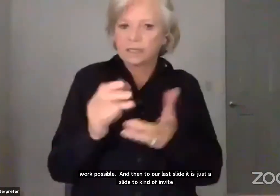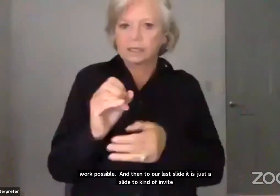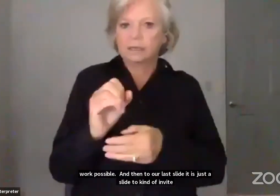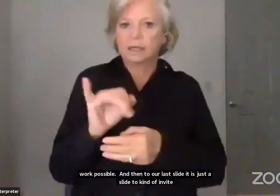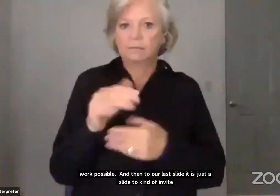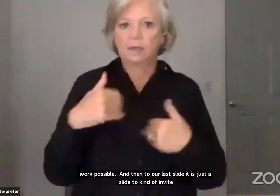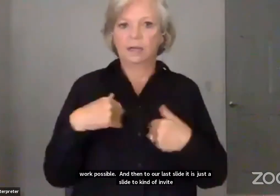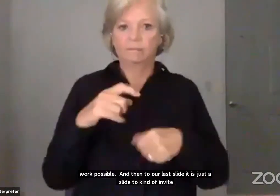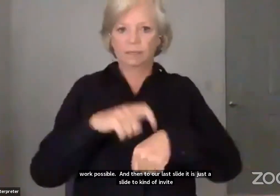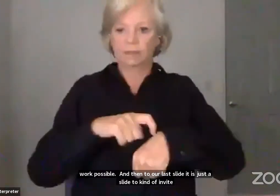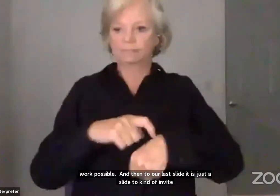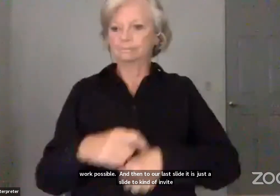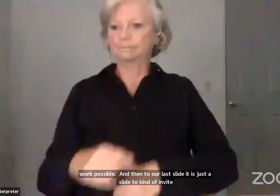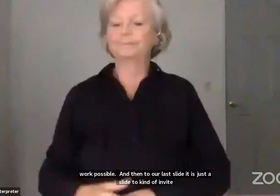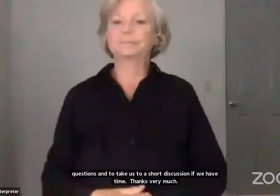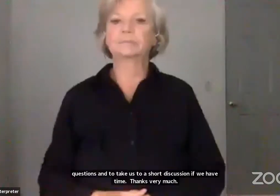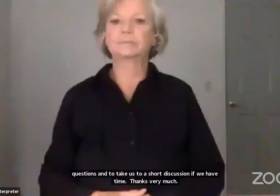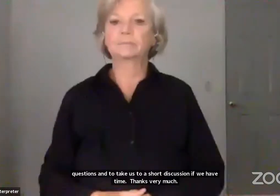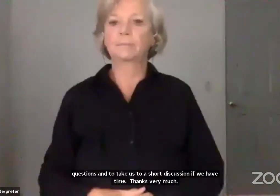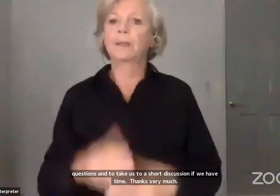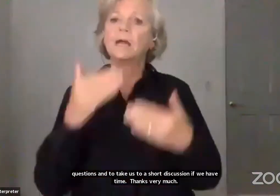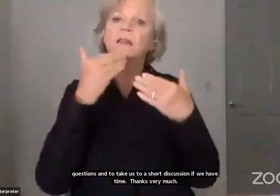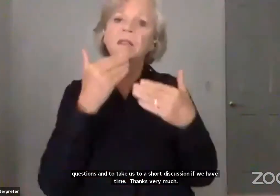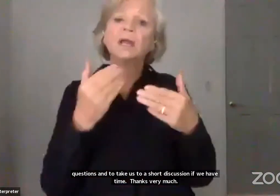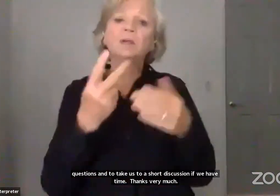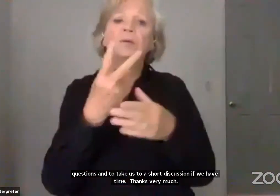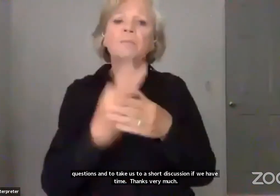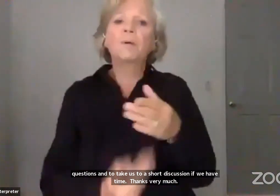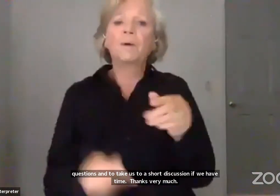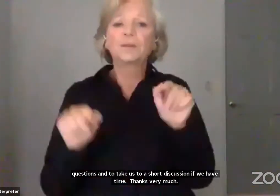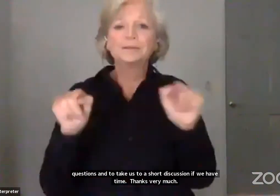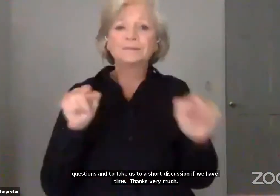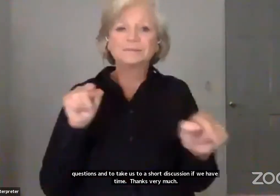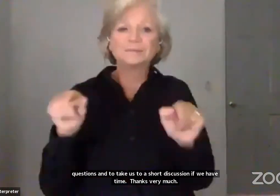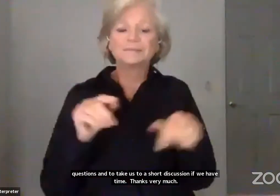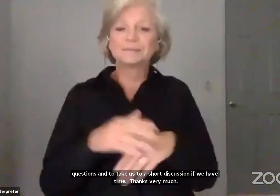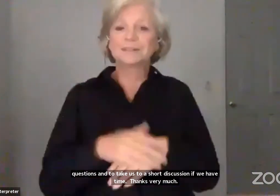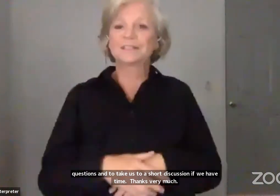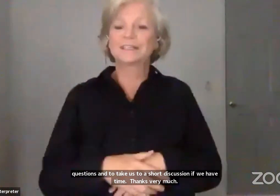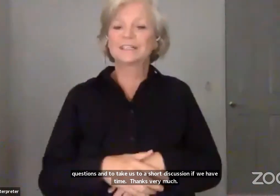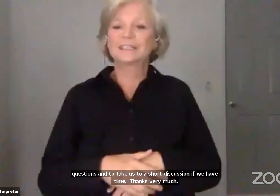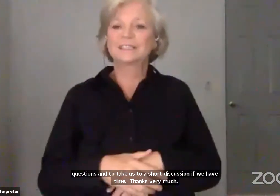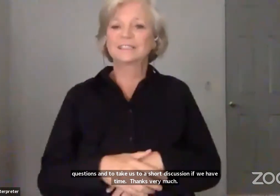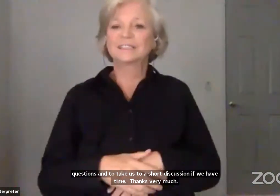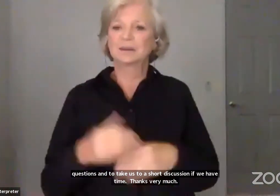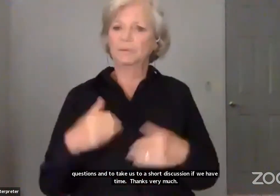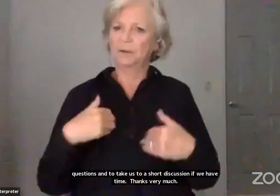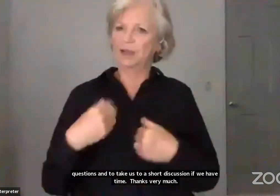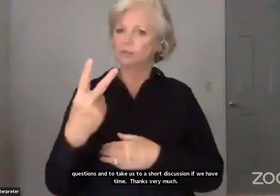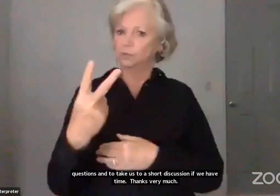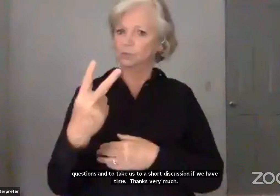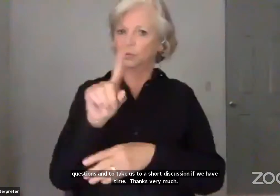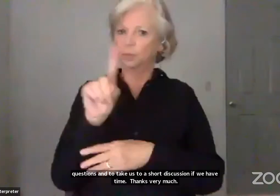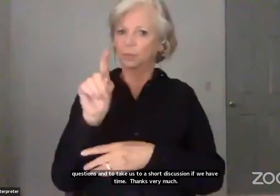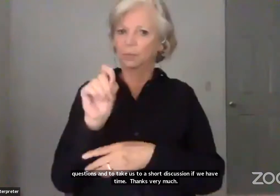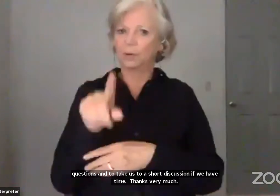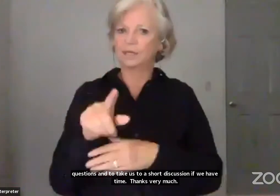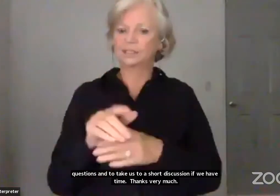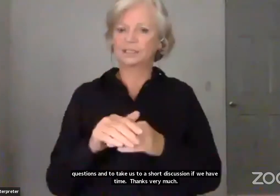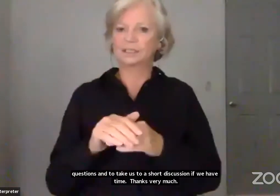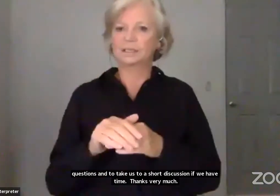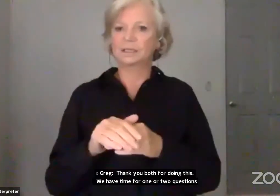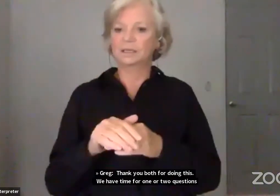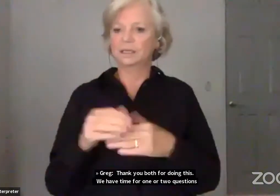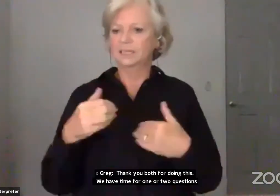Well, thank you both for doing this. We have time for one or two questions because we're looks like 6:33